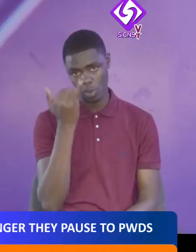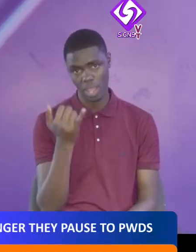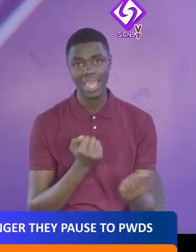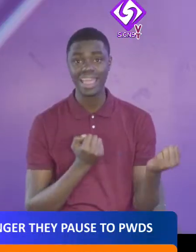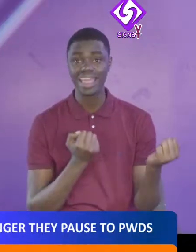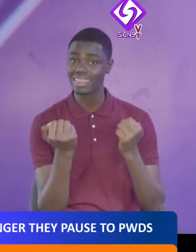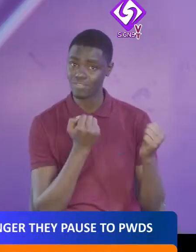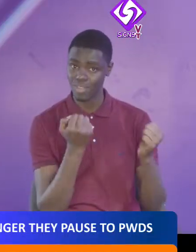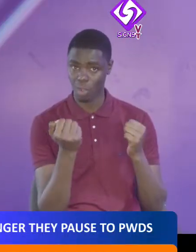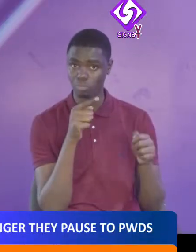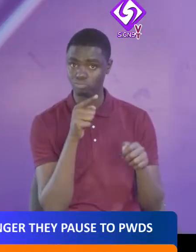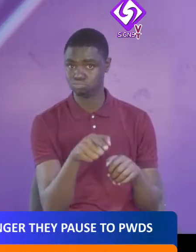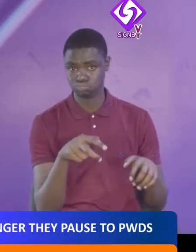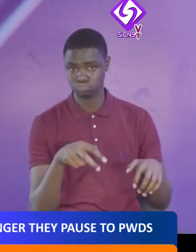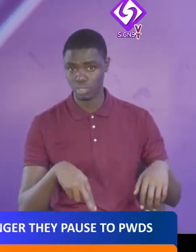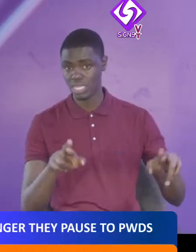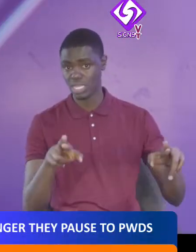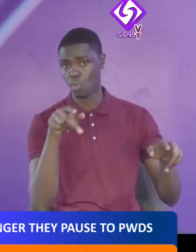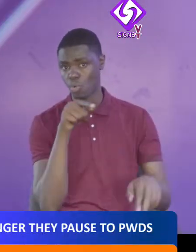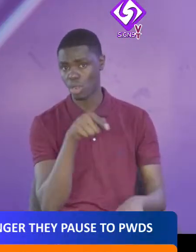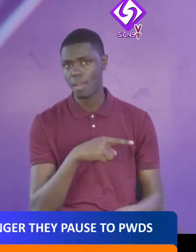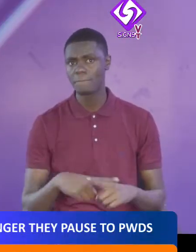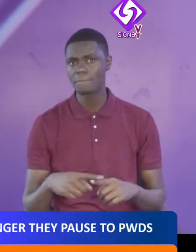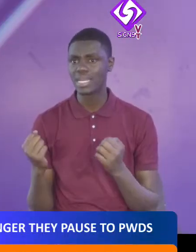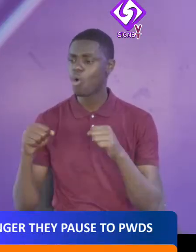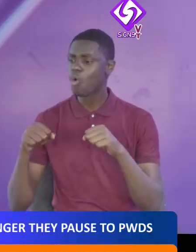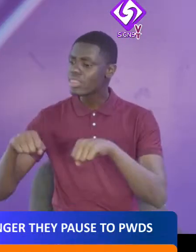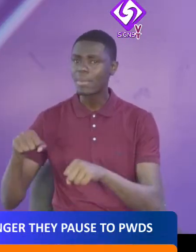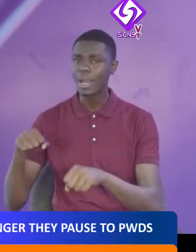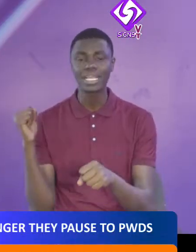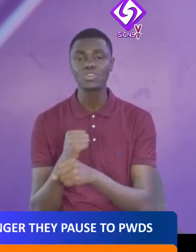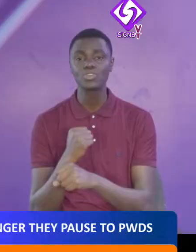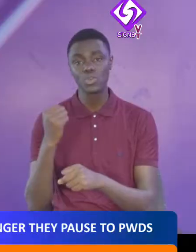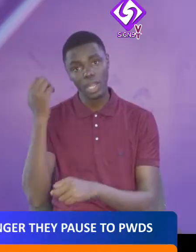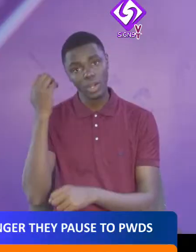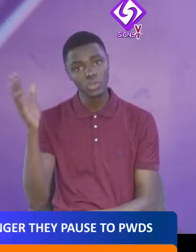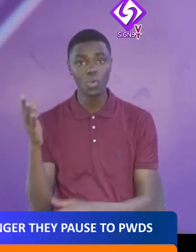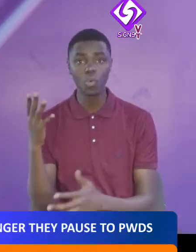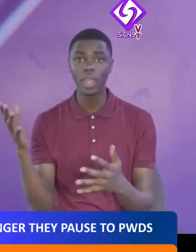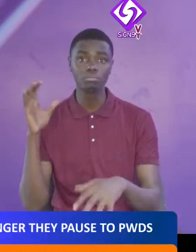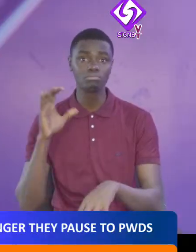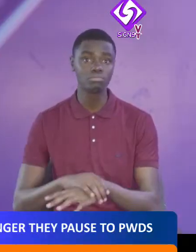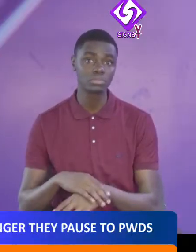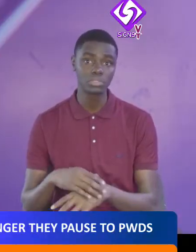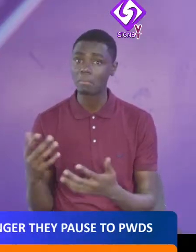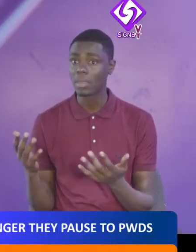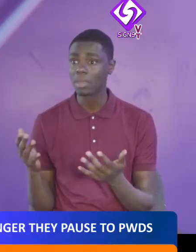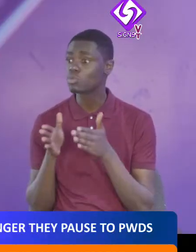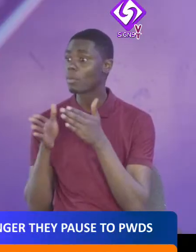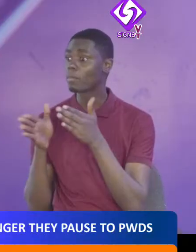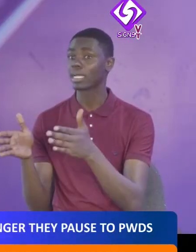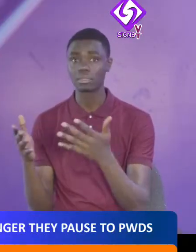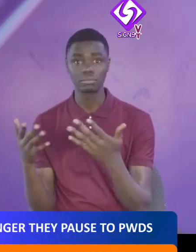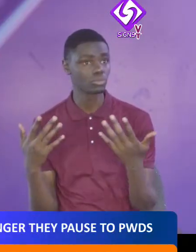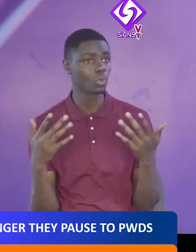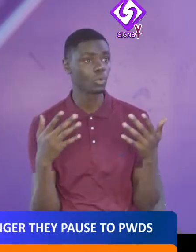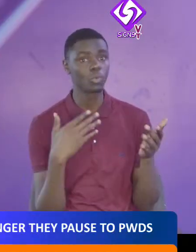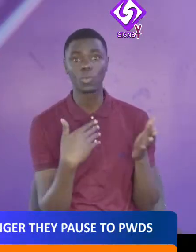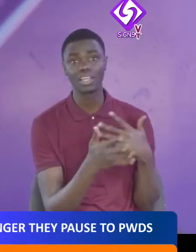more likely to be on the road. But the bikes, you can't know where you're going to meet them. It can be on your pathway.